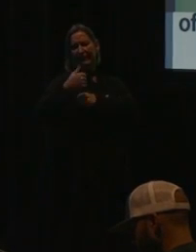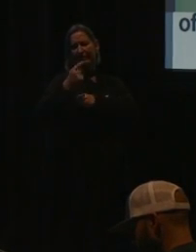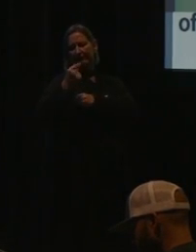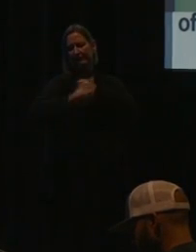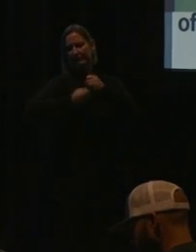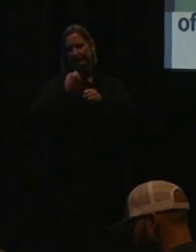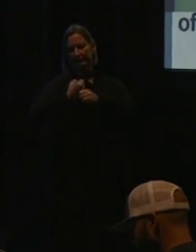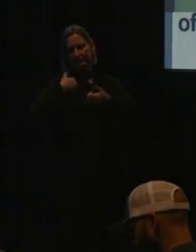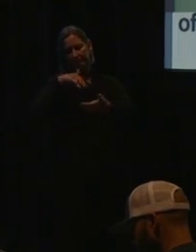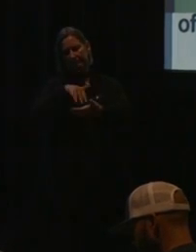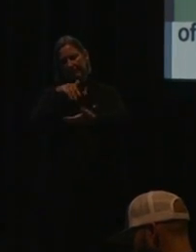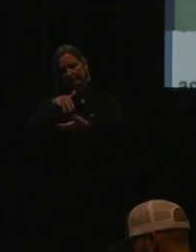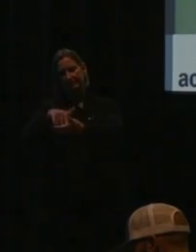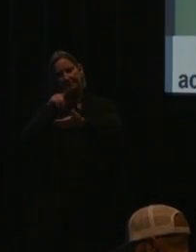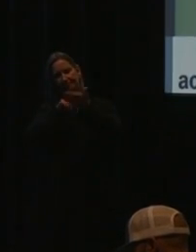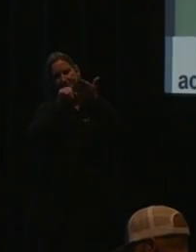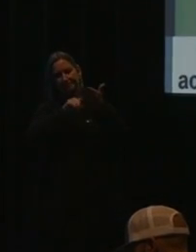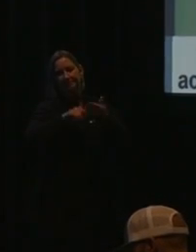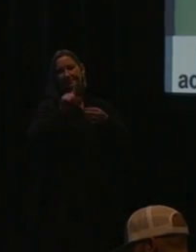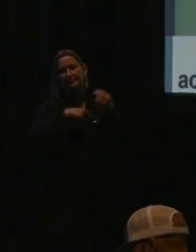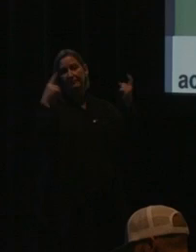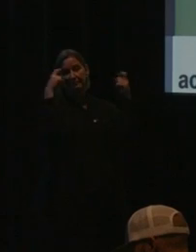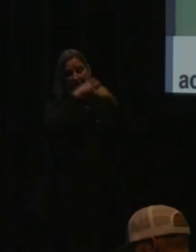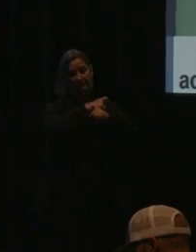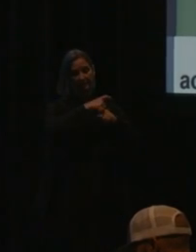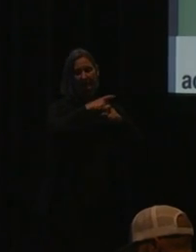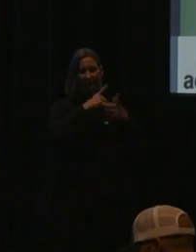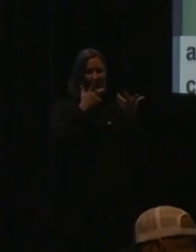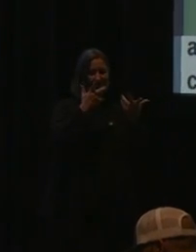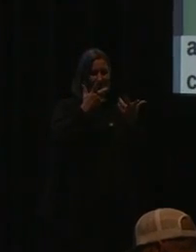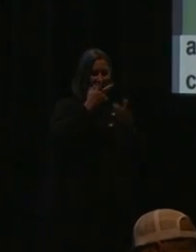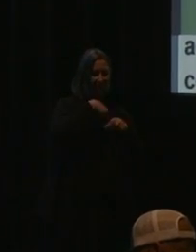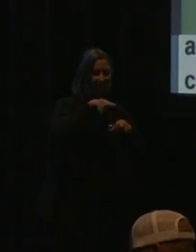multiple disciplines have articulated the complex nature of food systems.